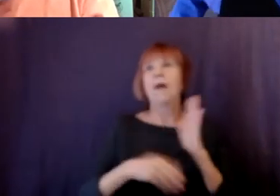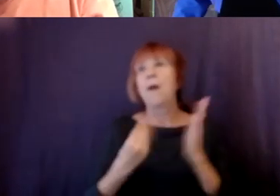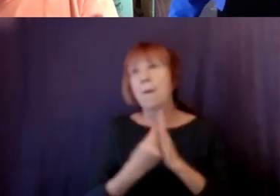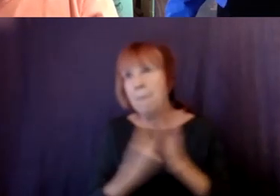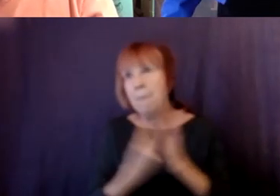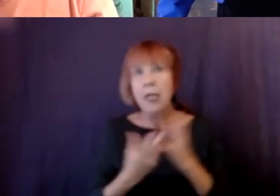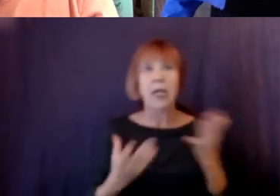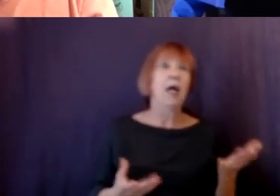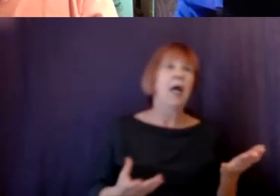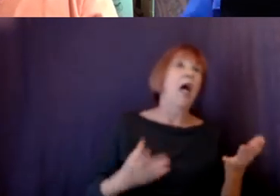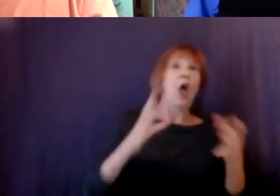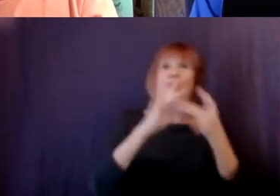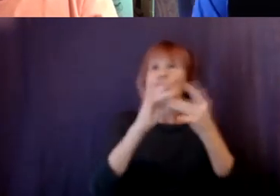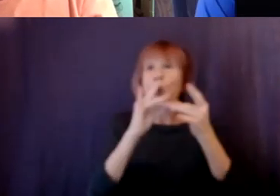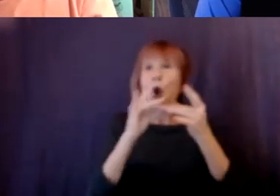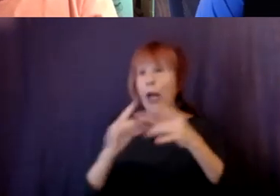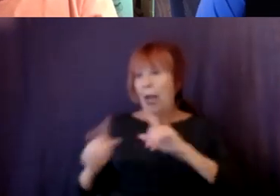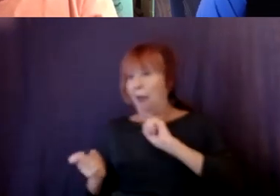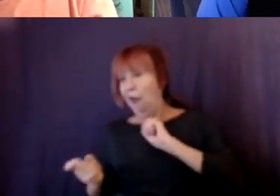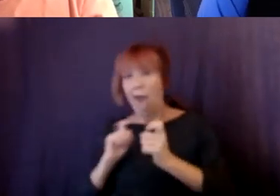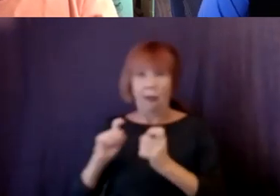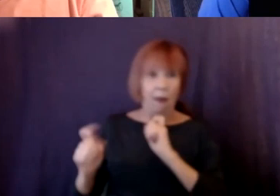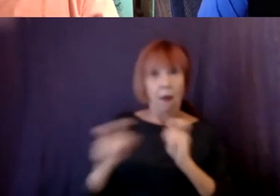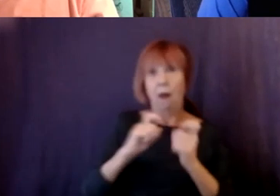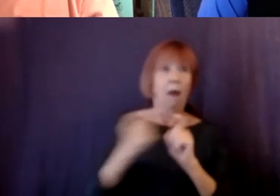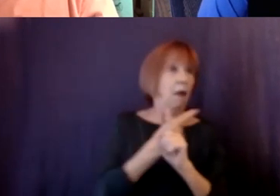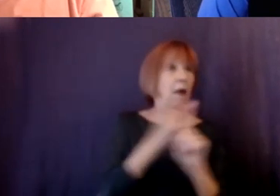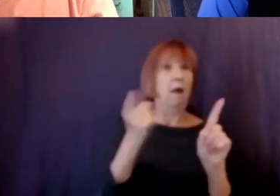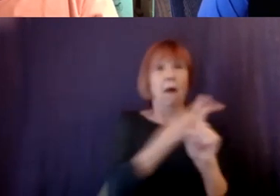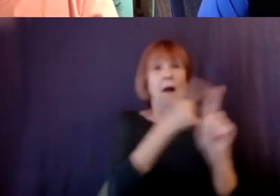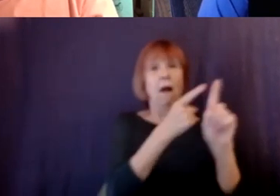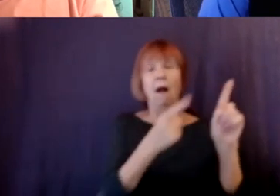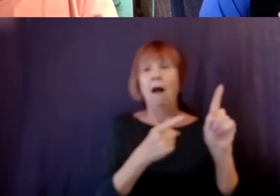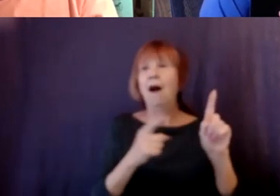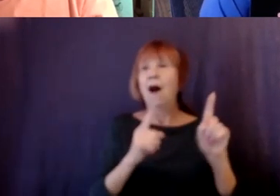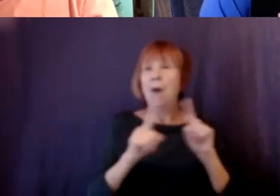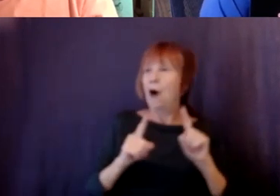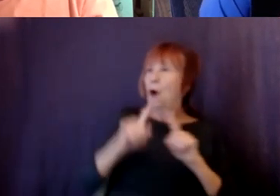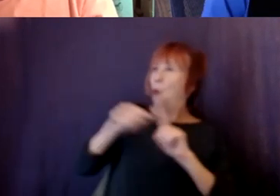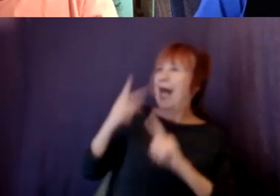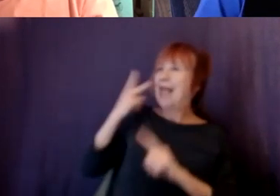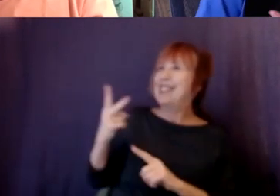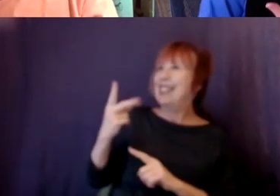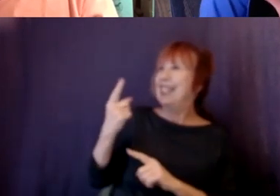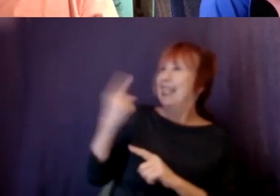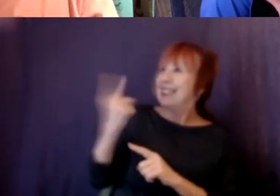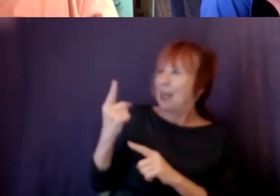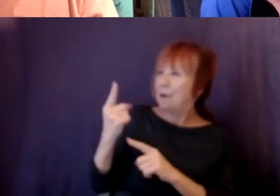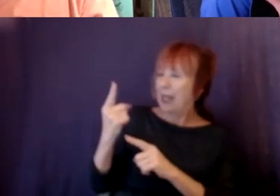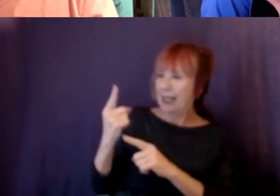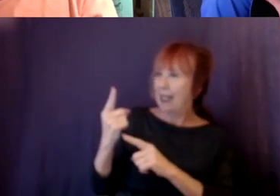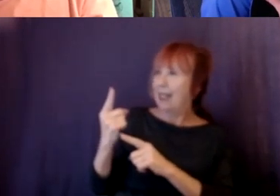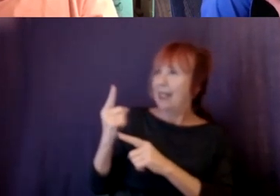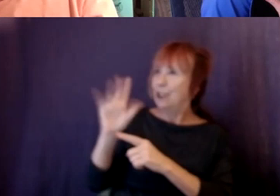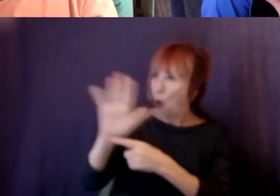the stories change and all that. And after seeing it, something a flame lit inside